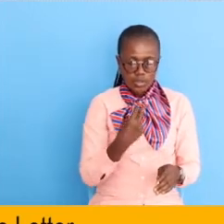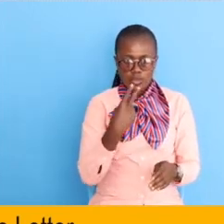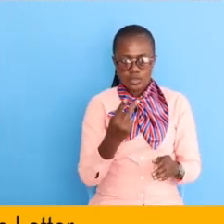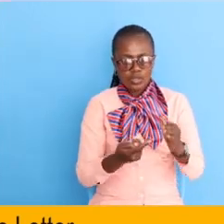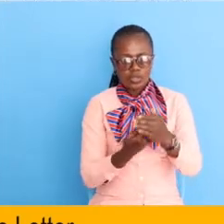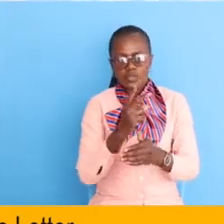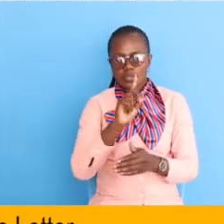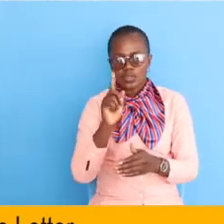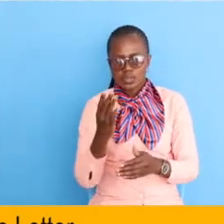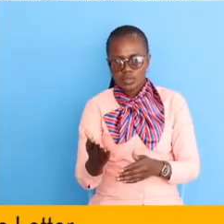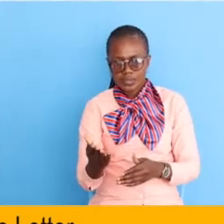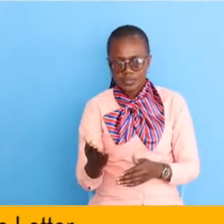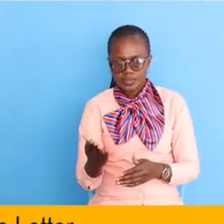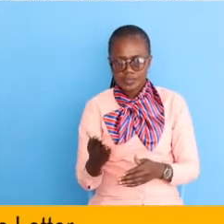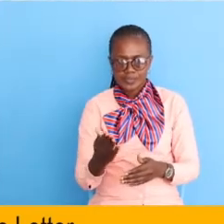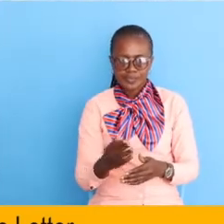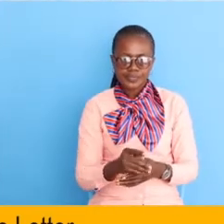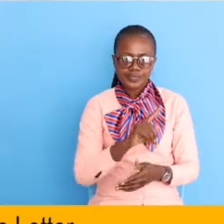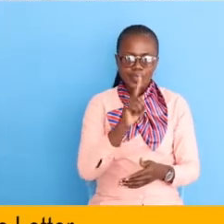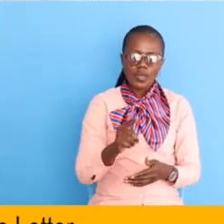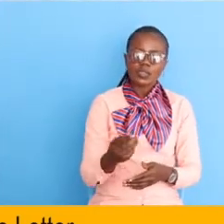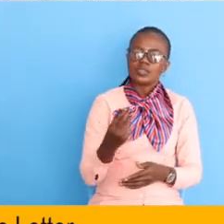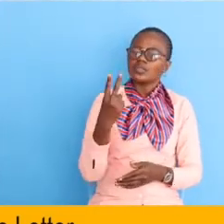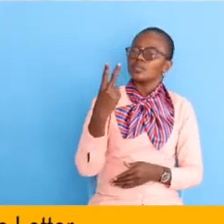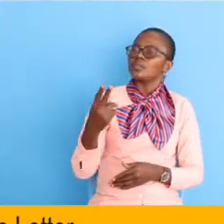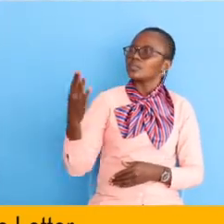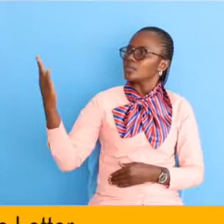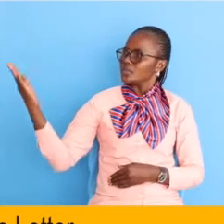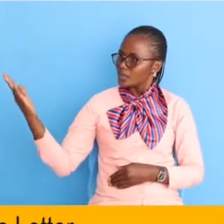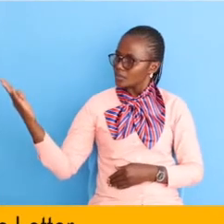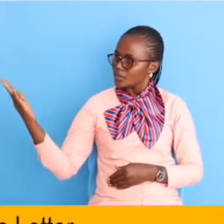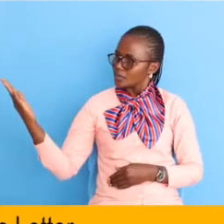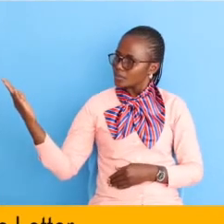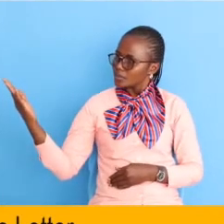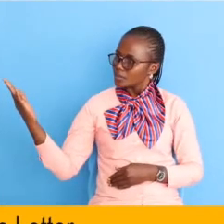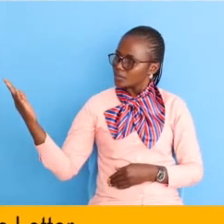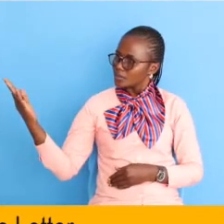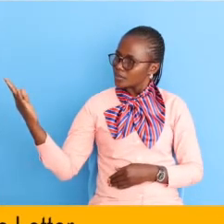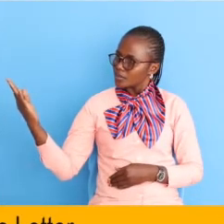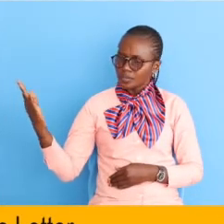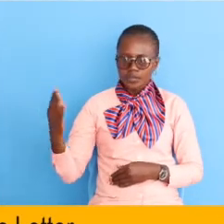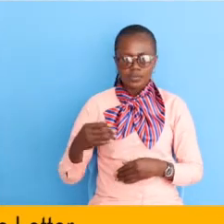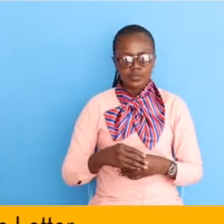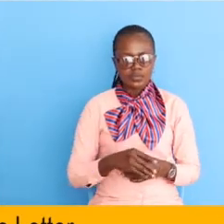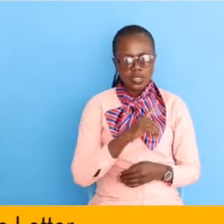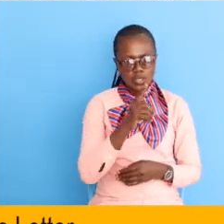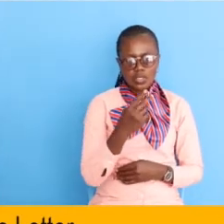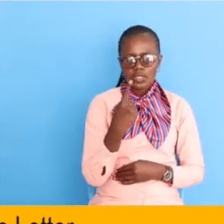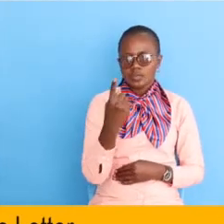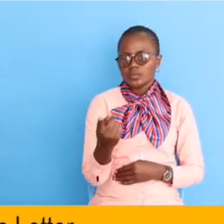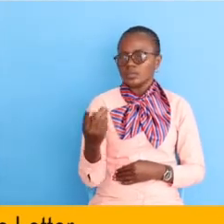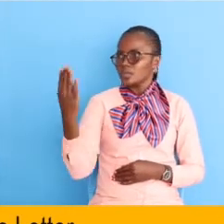question. Now let us look at this second sample question. The question